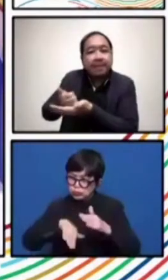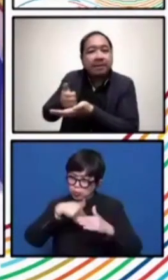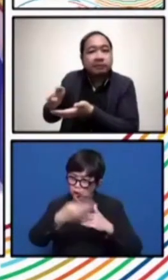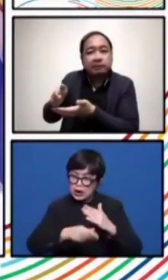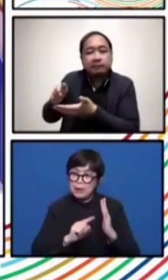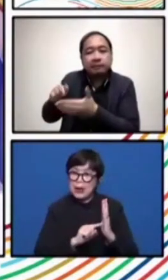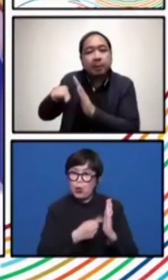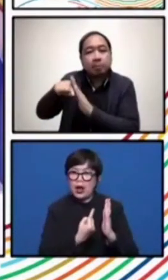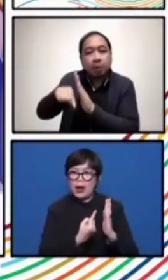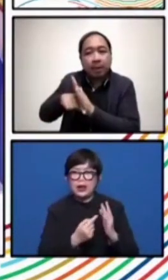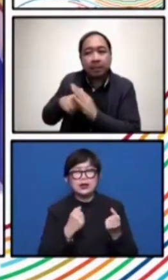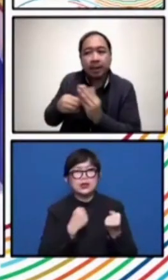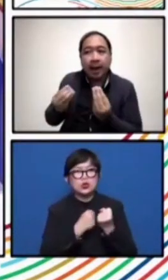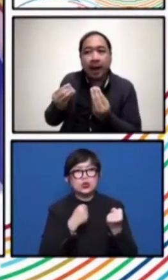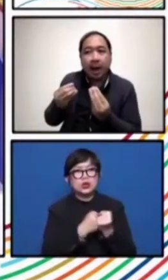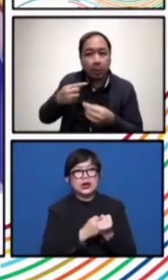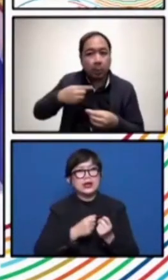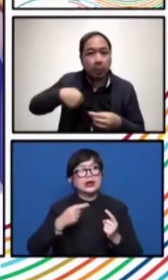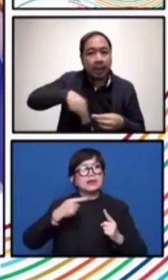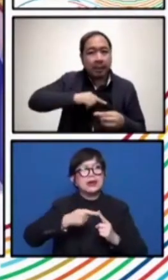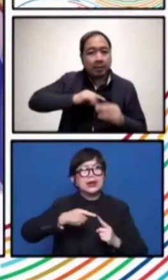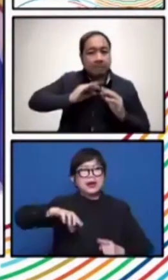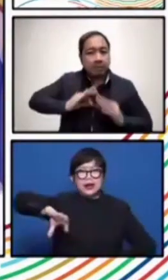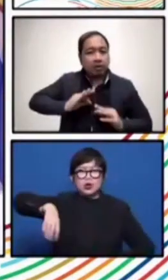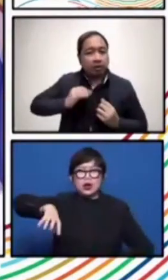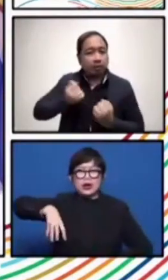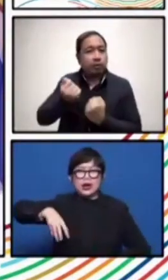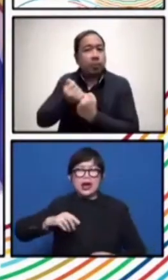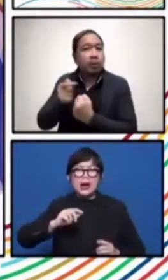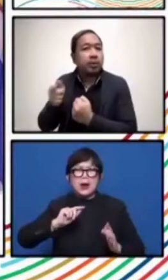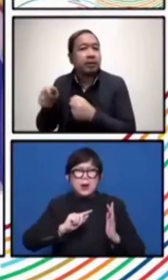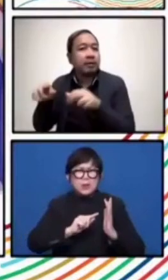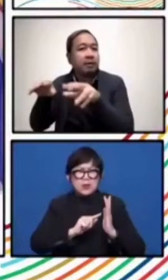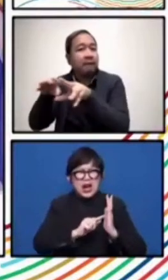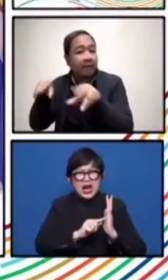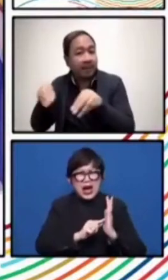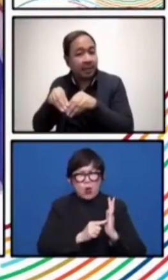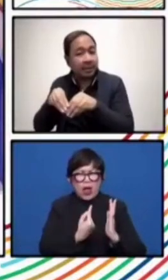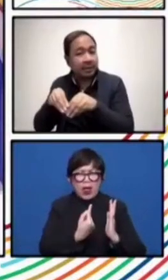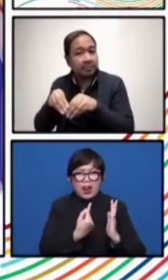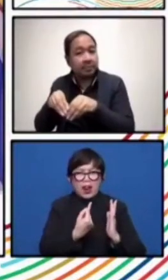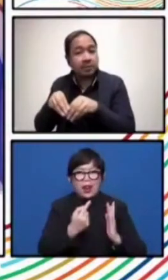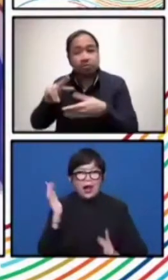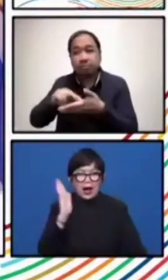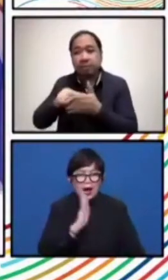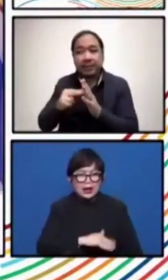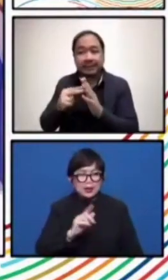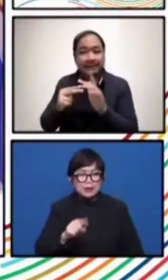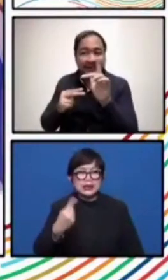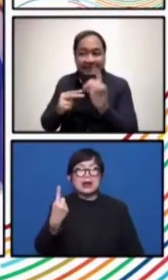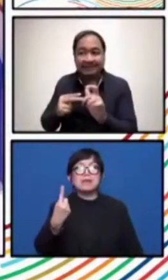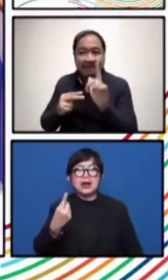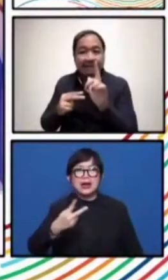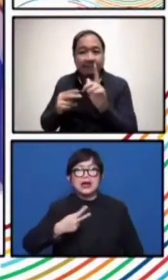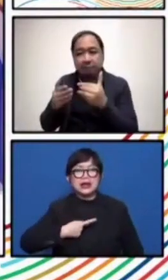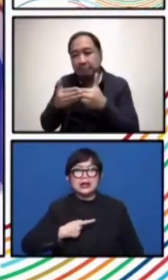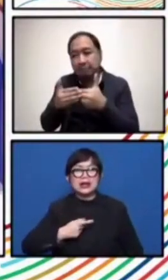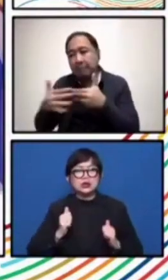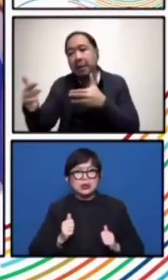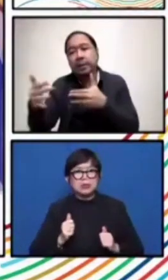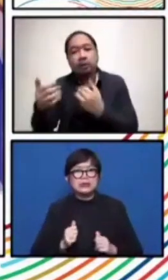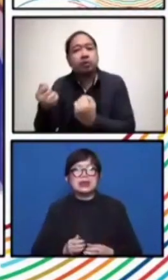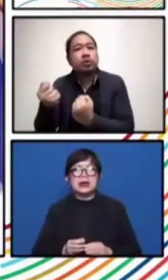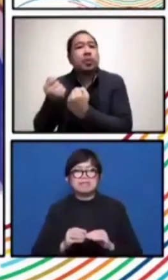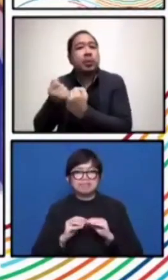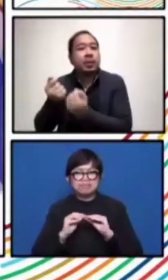so that from day one we will be supporting and helping them and this program